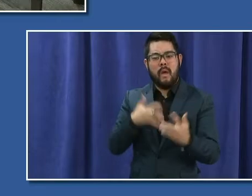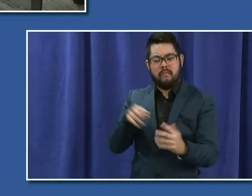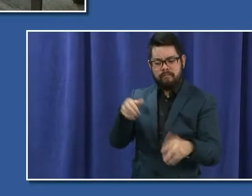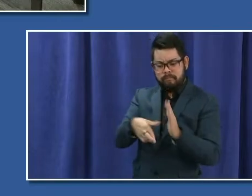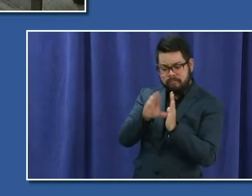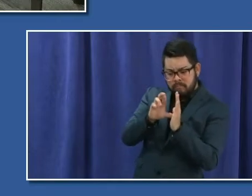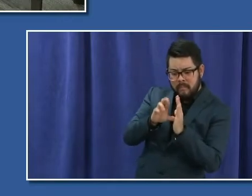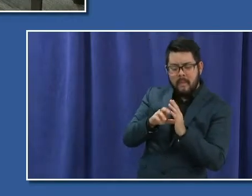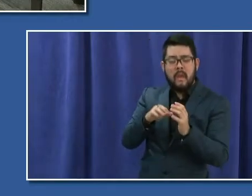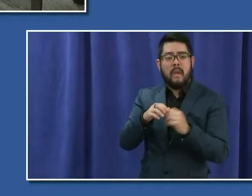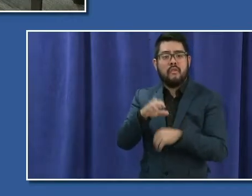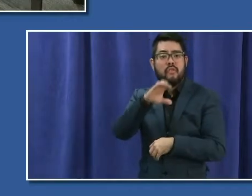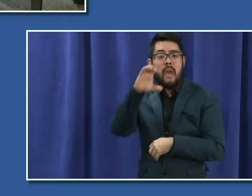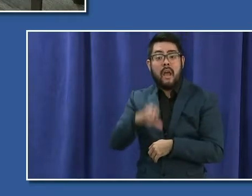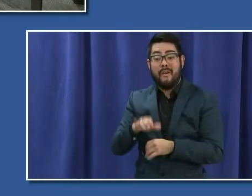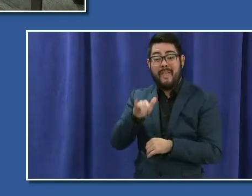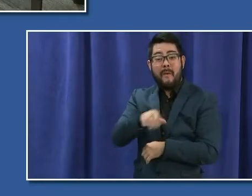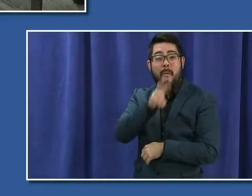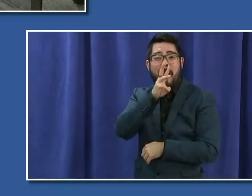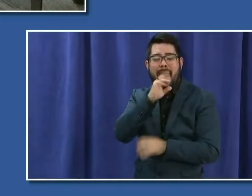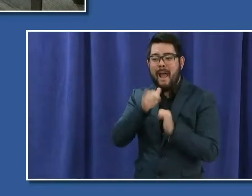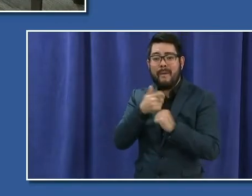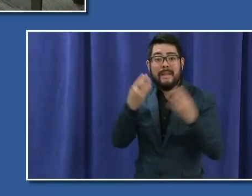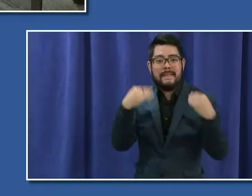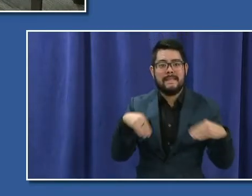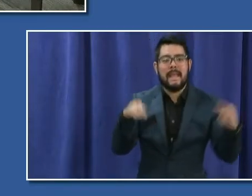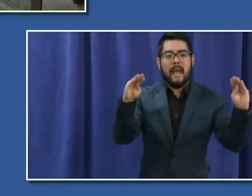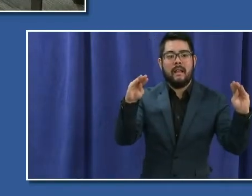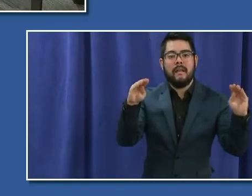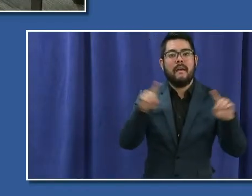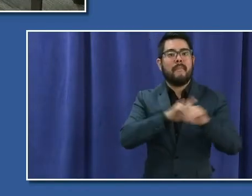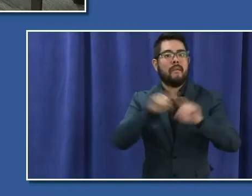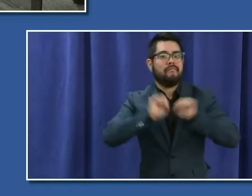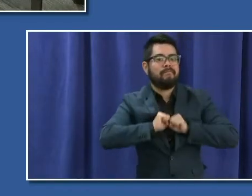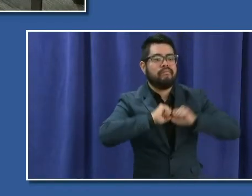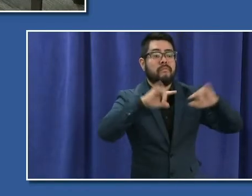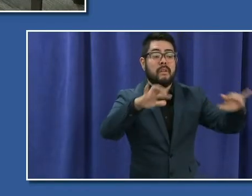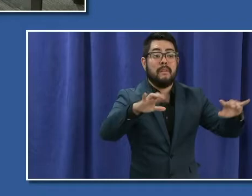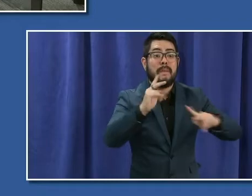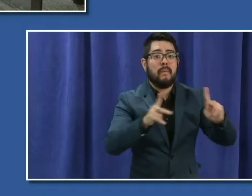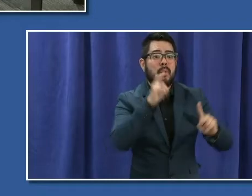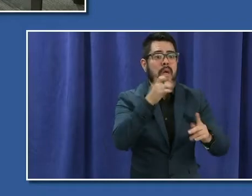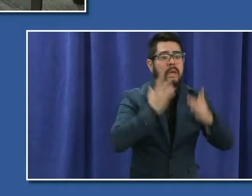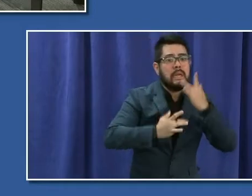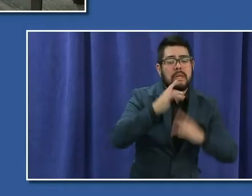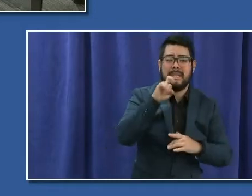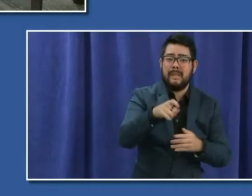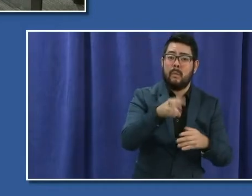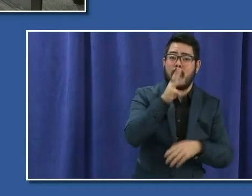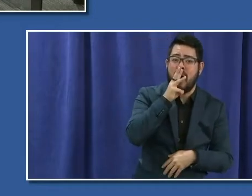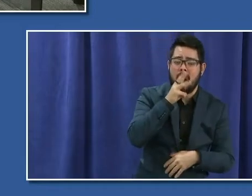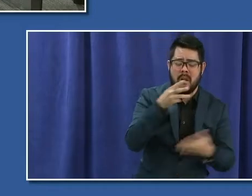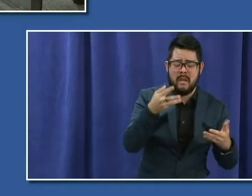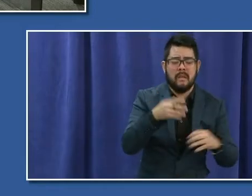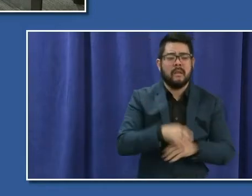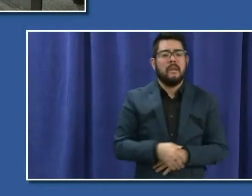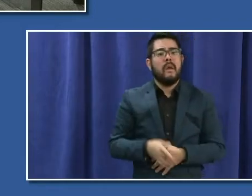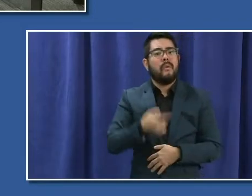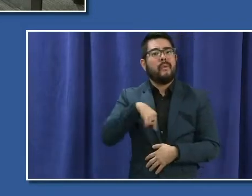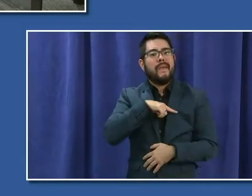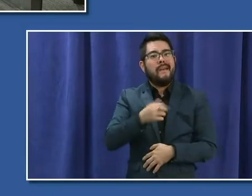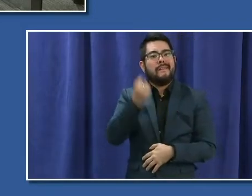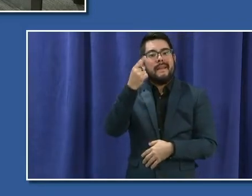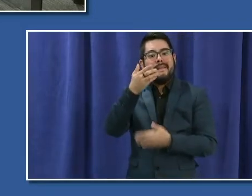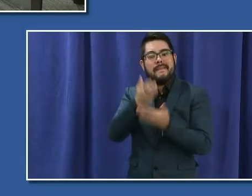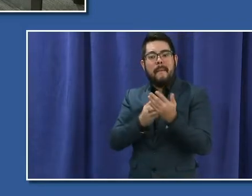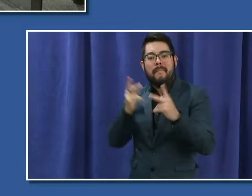Chicago continue to sell this fresh water and get it out to the people who really need it? We know that there are certain suburbs that